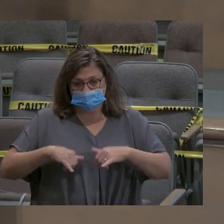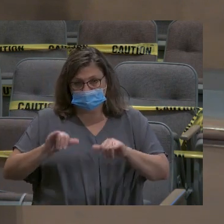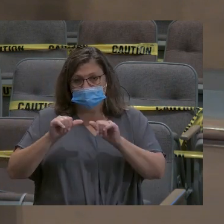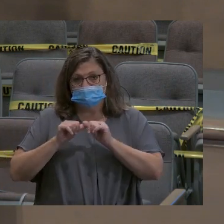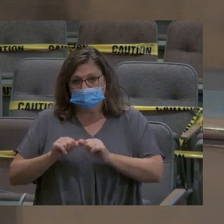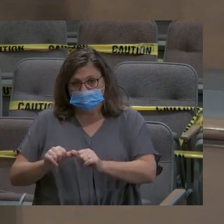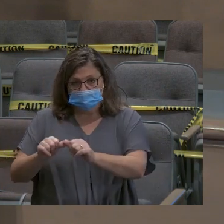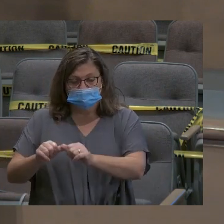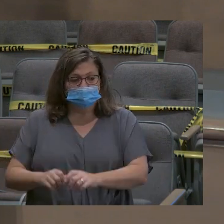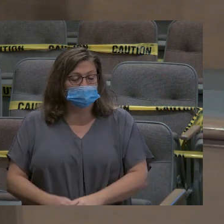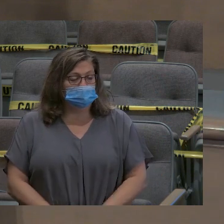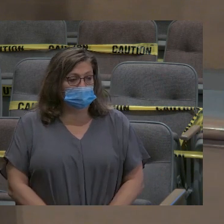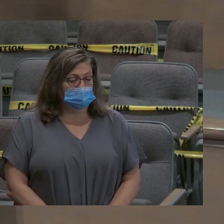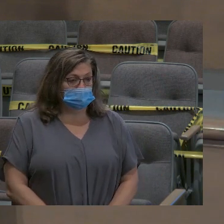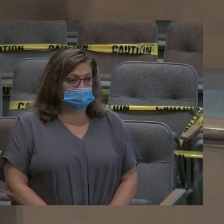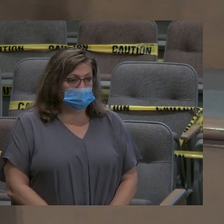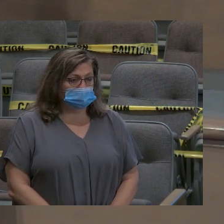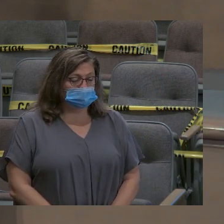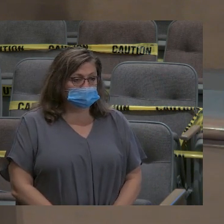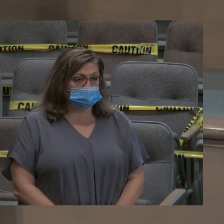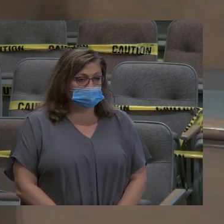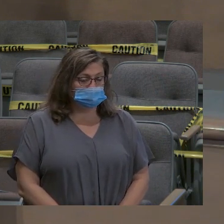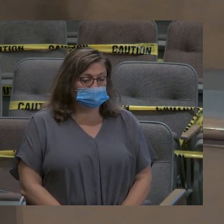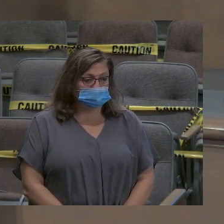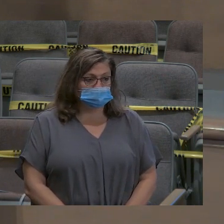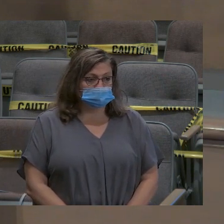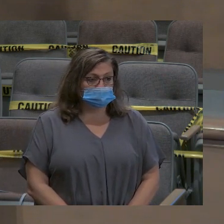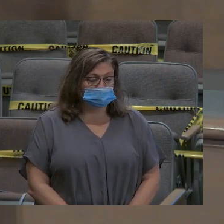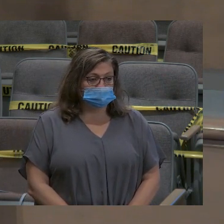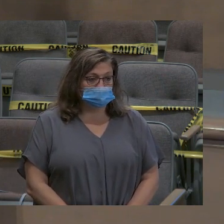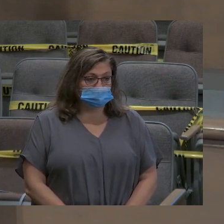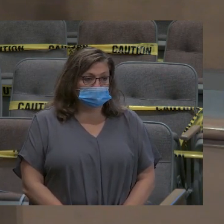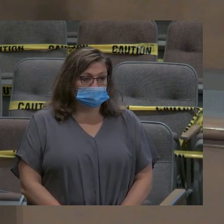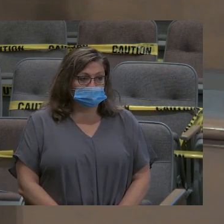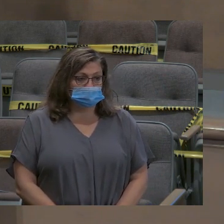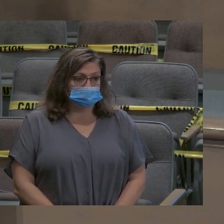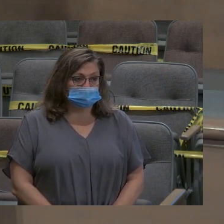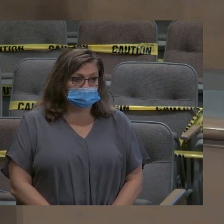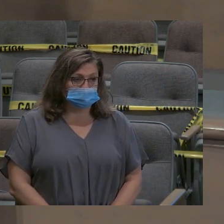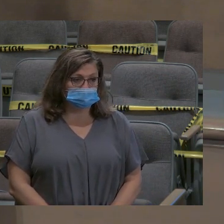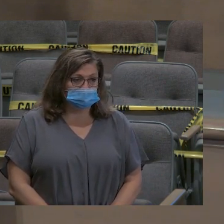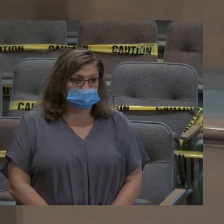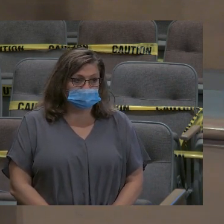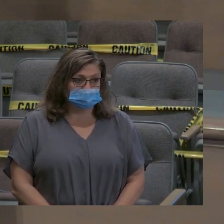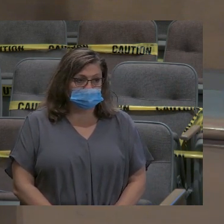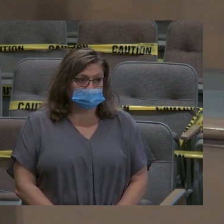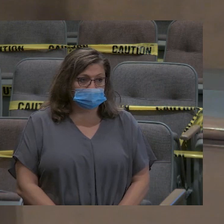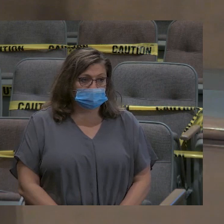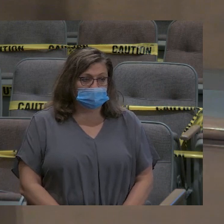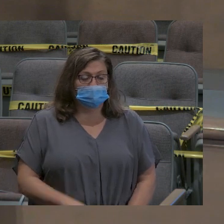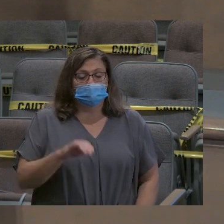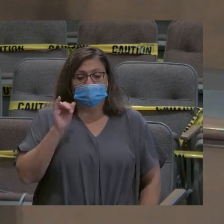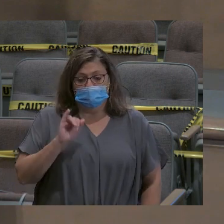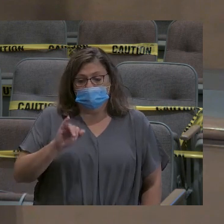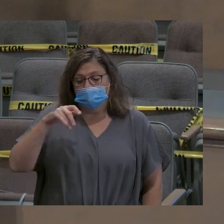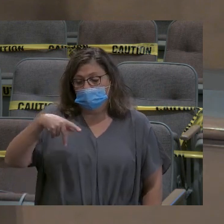test. In public health, the PCR test is considered the